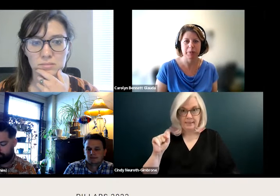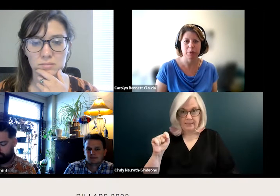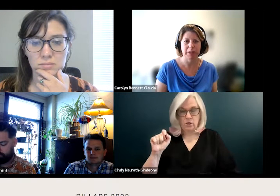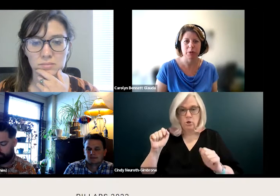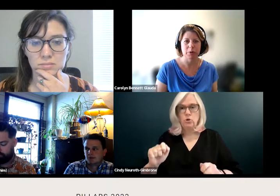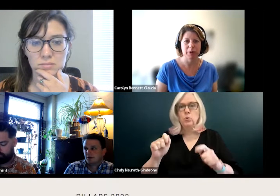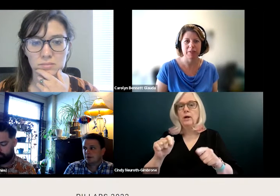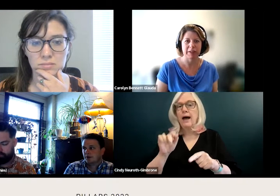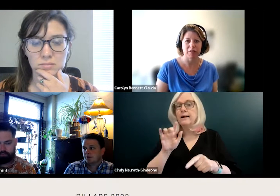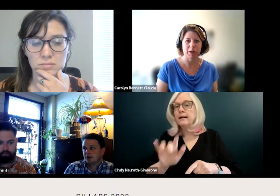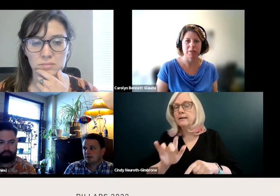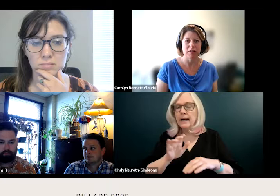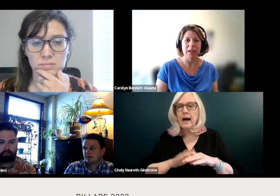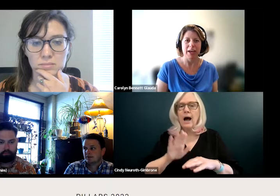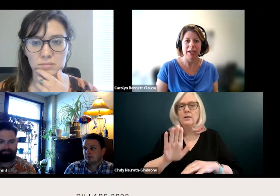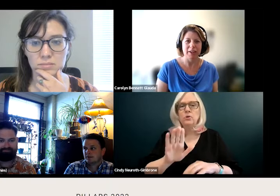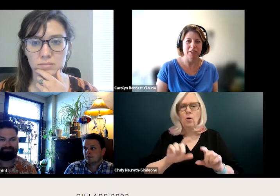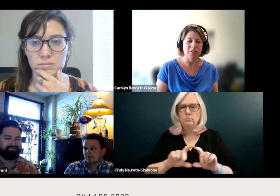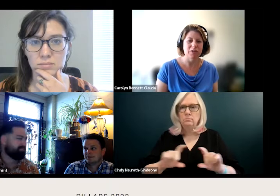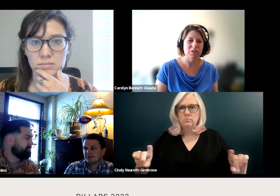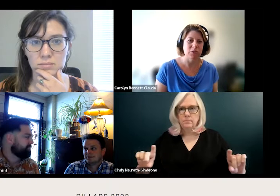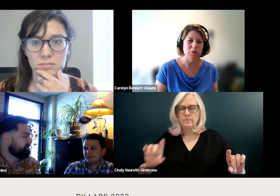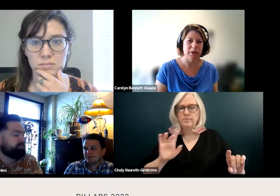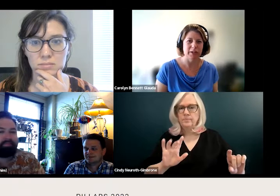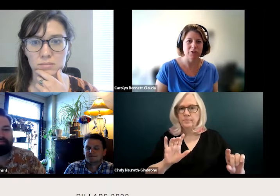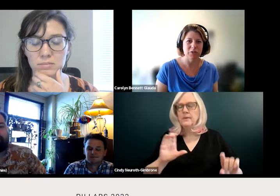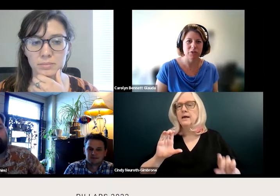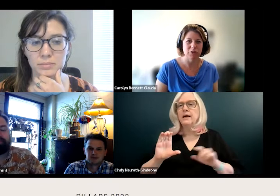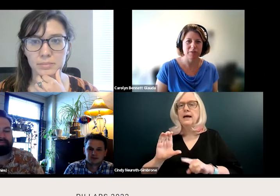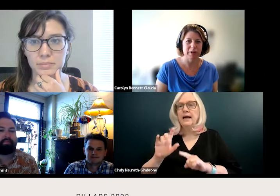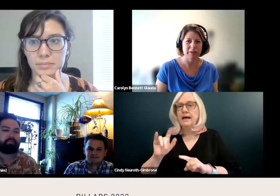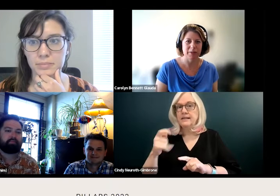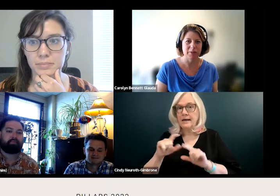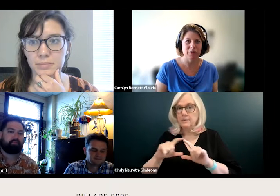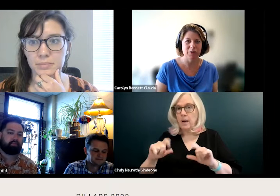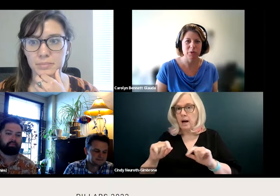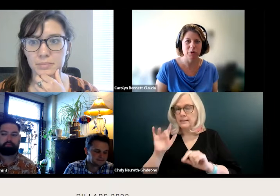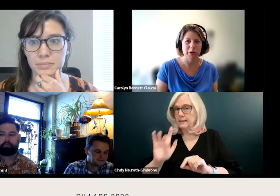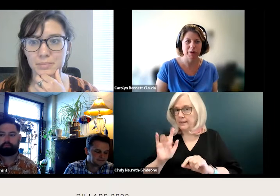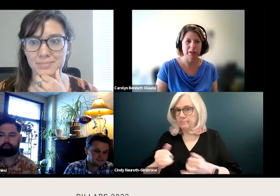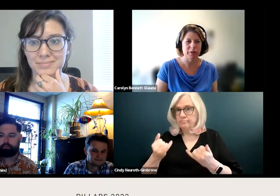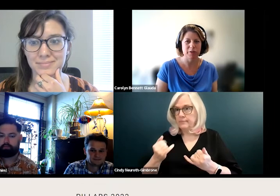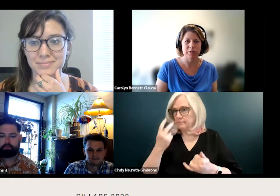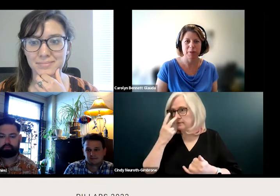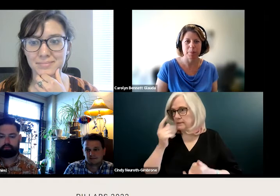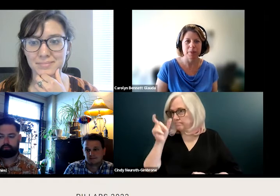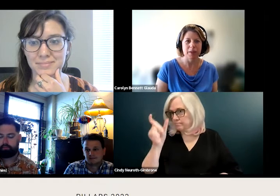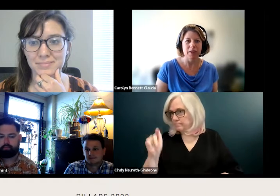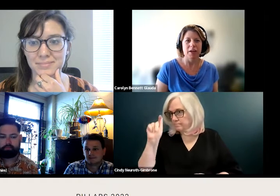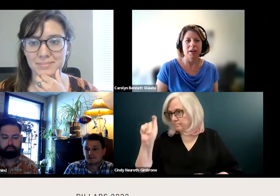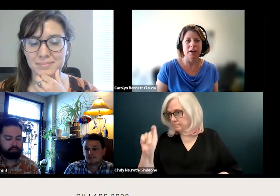on the drop-down menu above the text box. And I encourage you to introduce yourselves there now. Let us know who you are and where you're